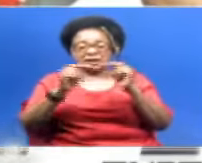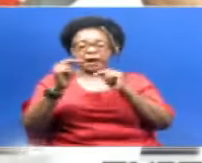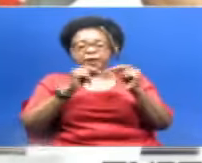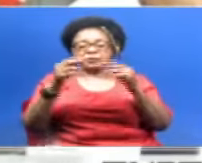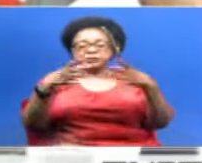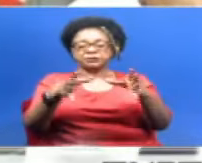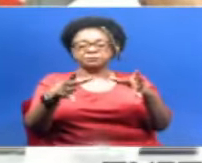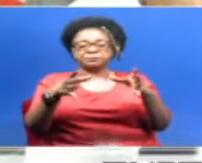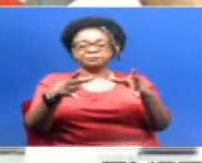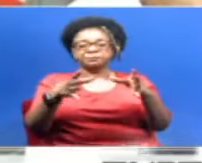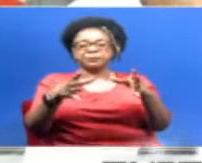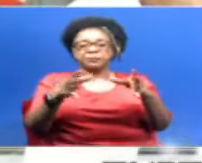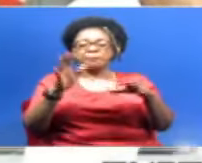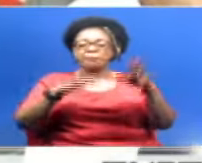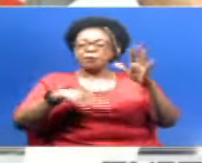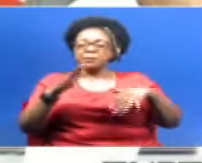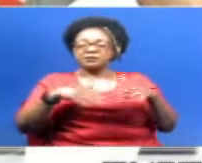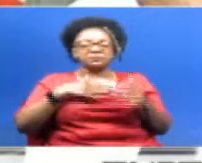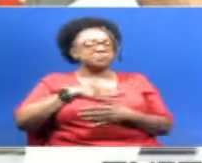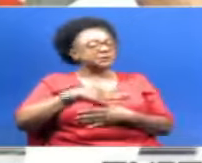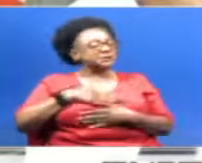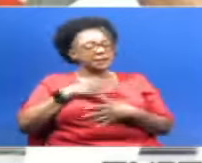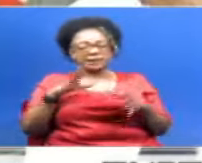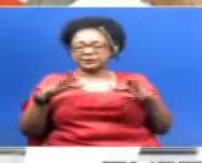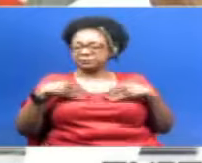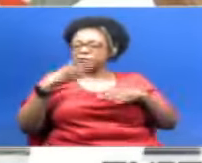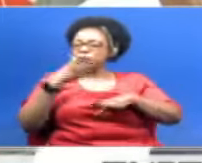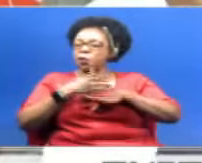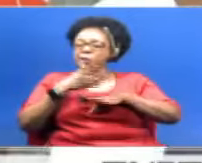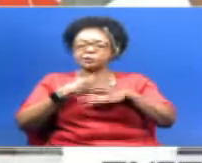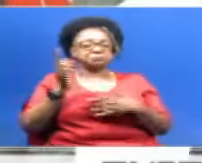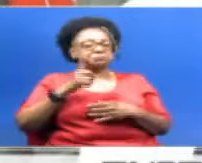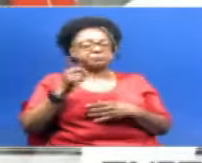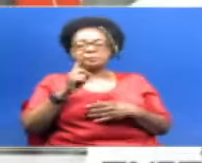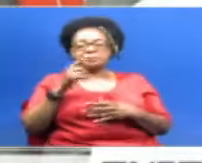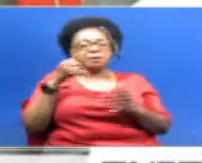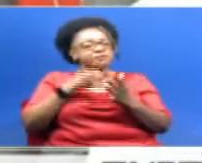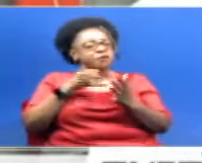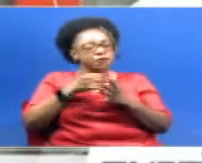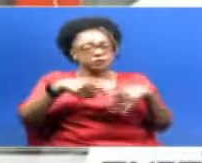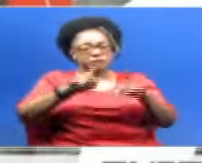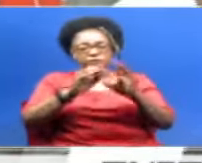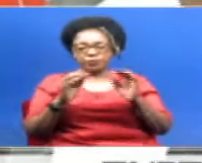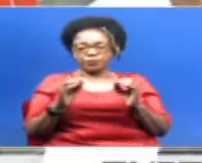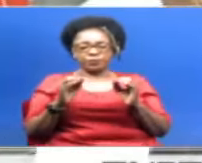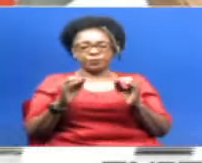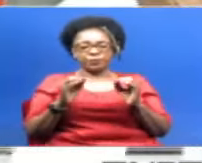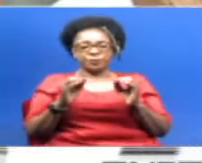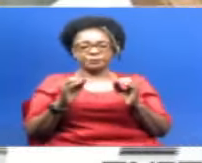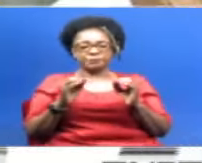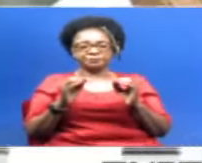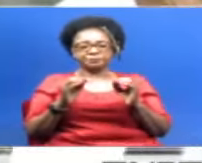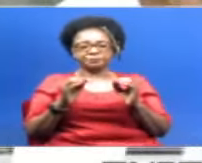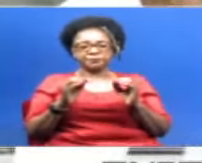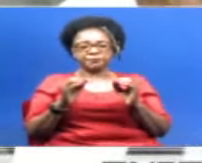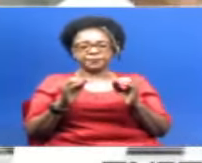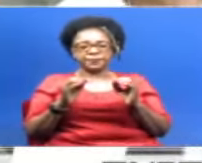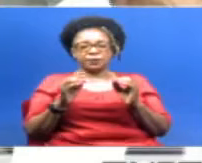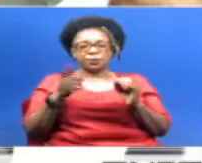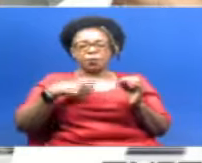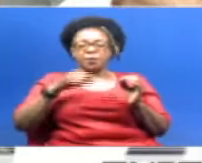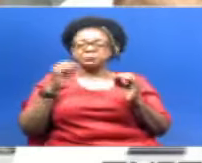Bomas, please don't be conned and don't play part of that calling. We will remain in that Bomas